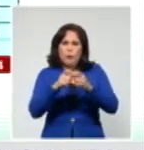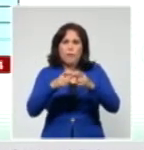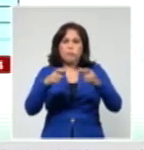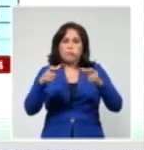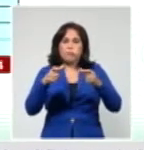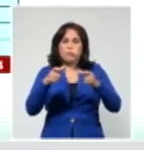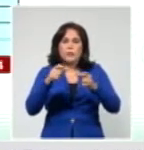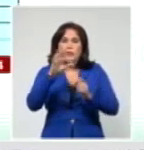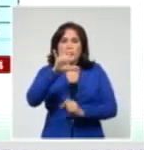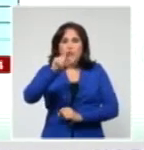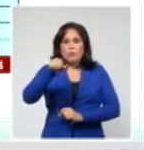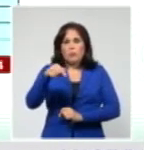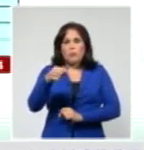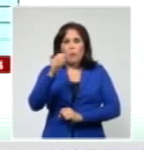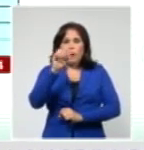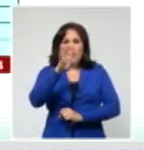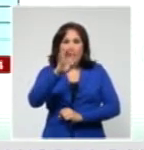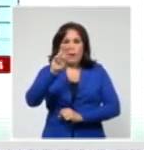of 0.29.